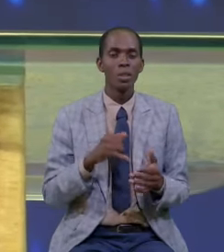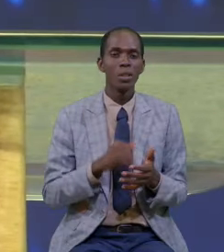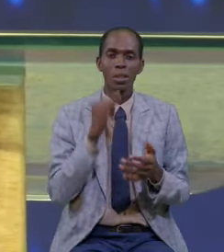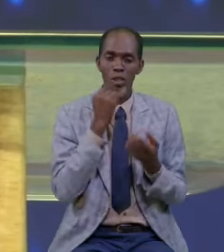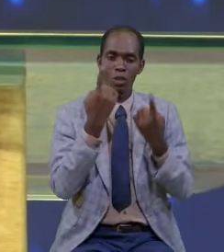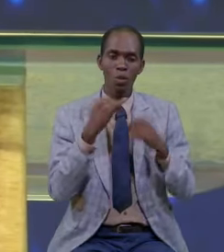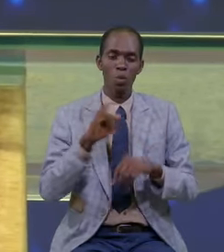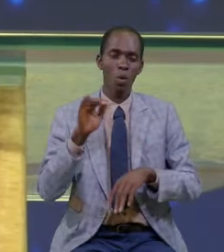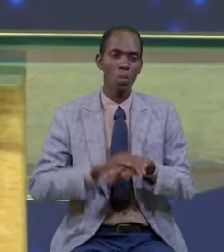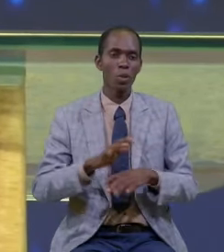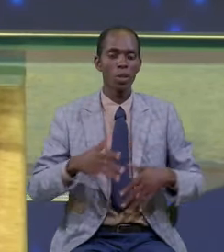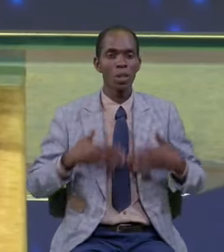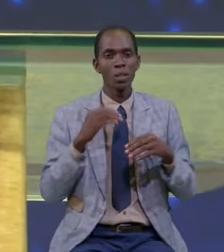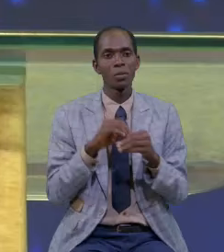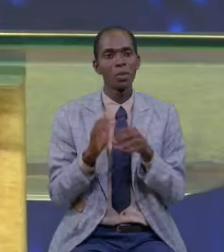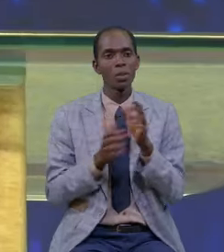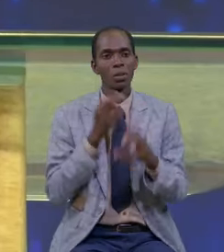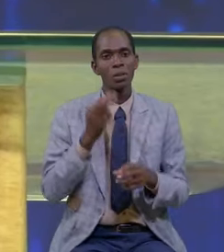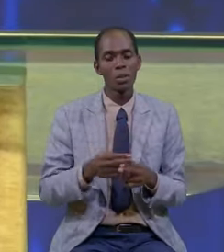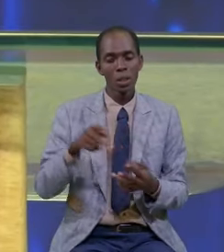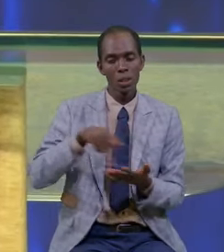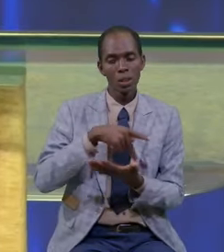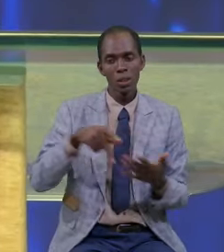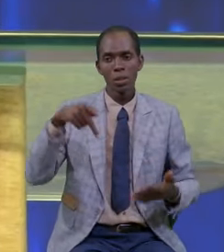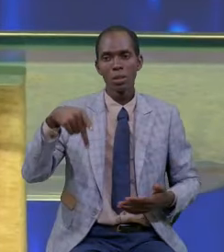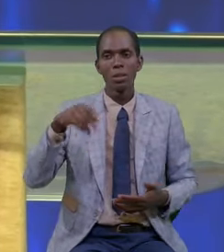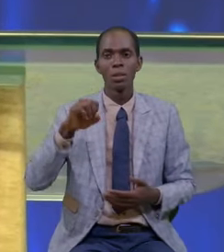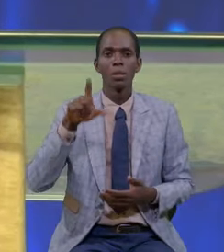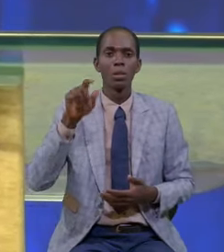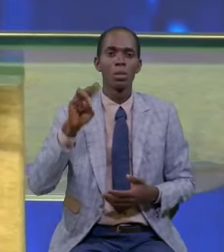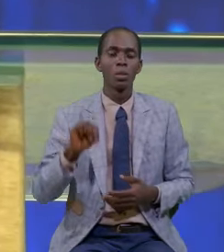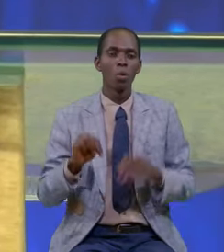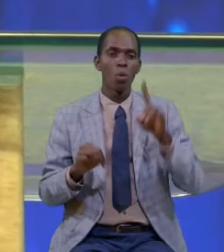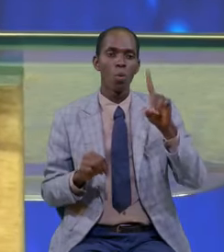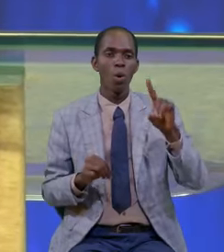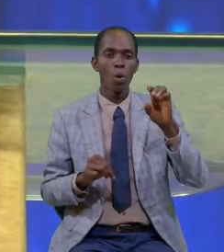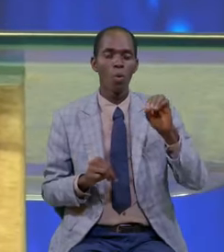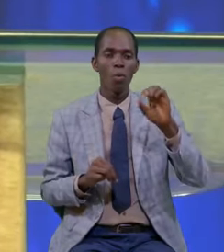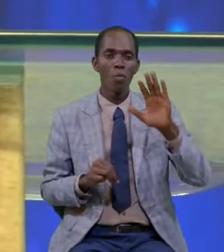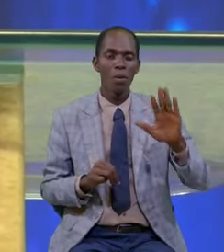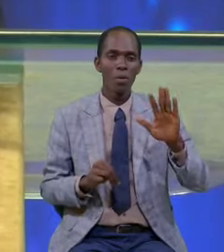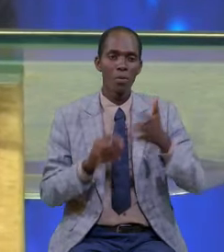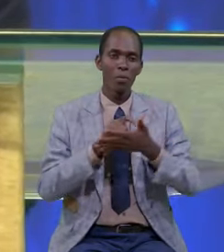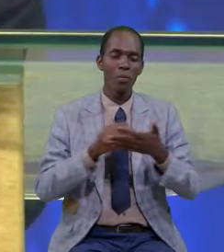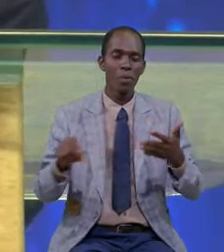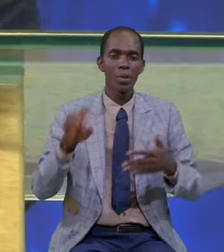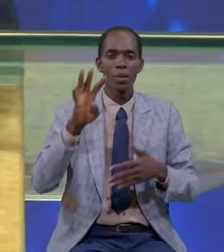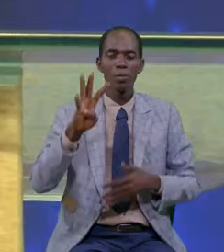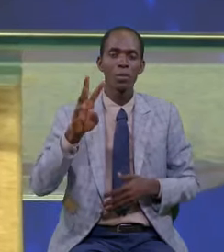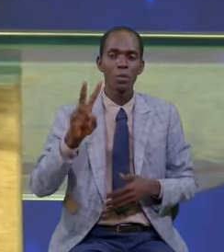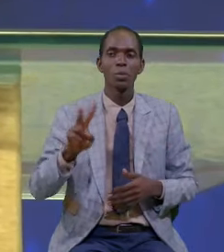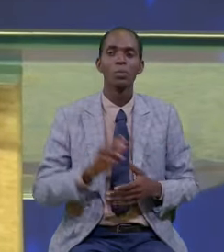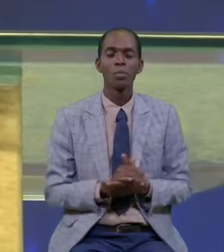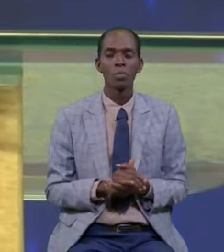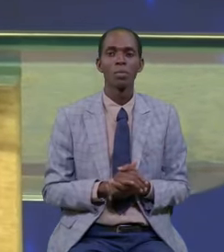life. Amen. Psalm 105 and verse 42. Psalm 105, reading from verse